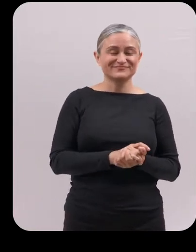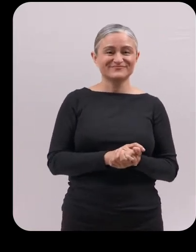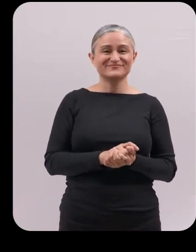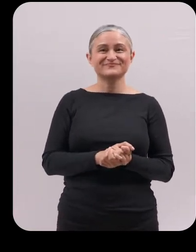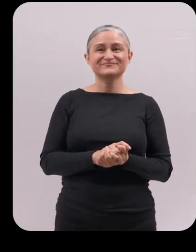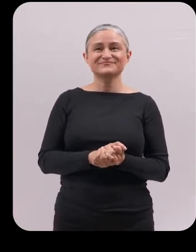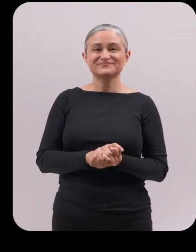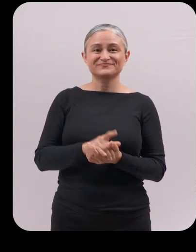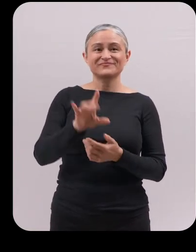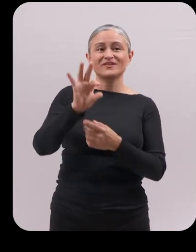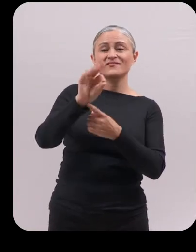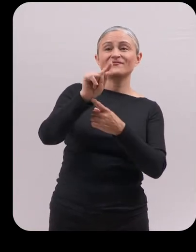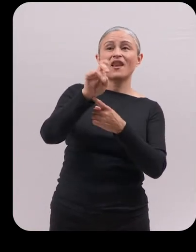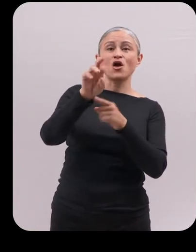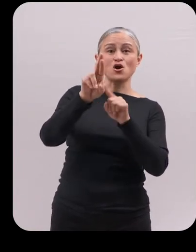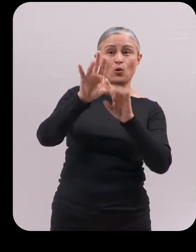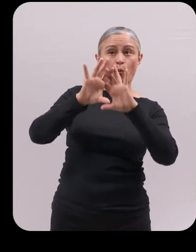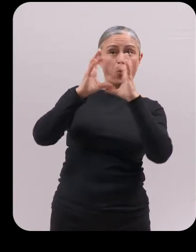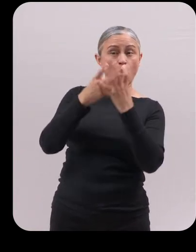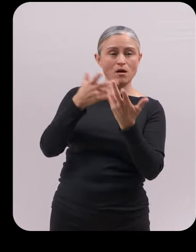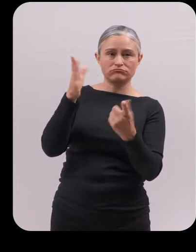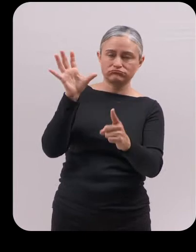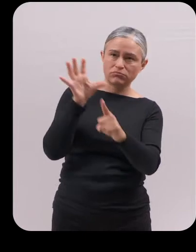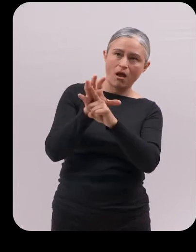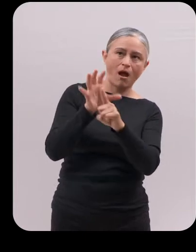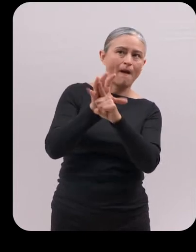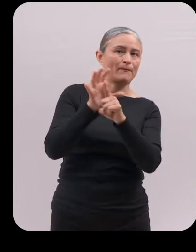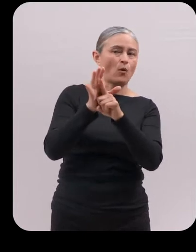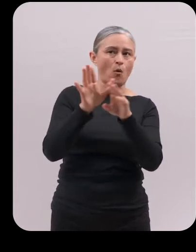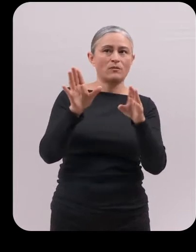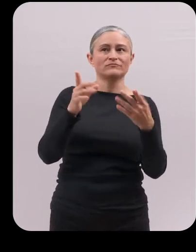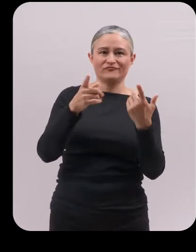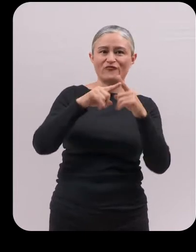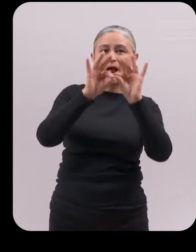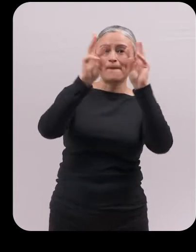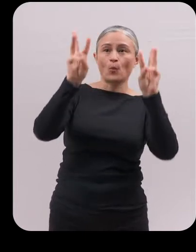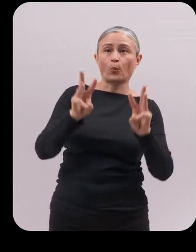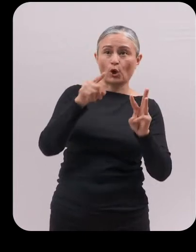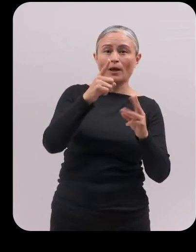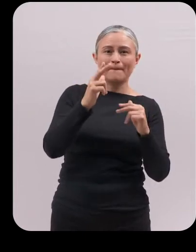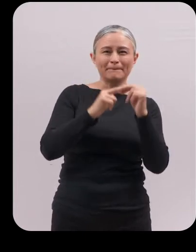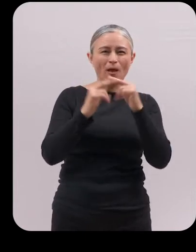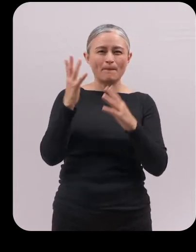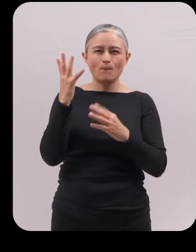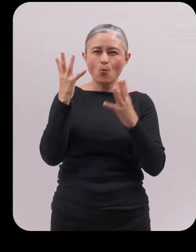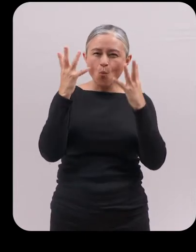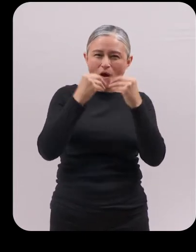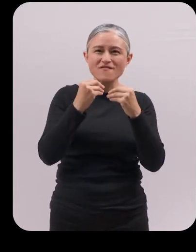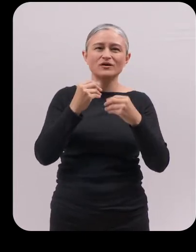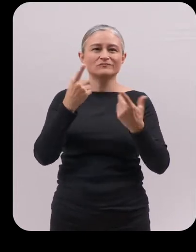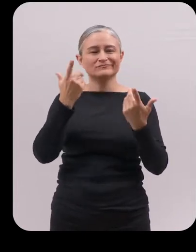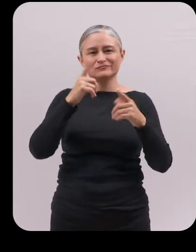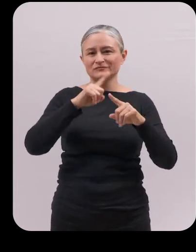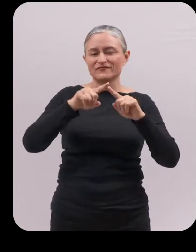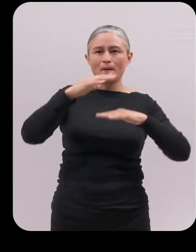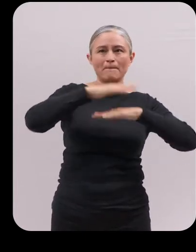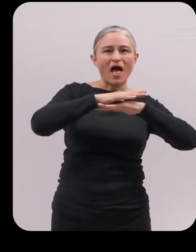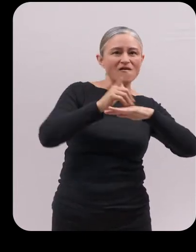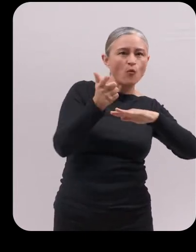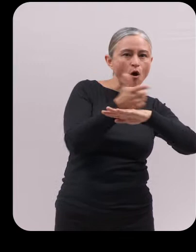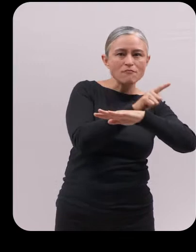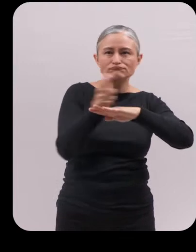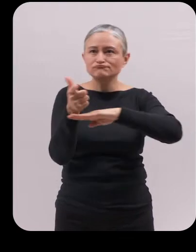Flutter is the world's most popular open source framework for building beautiful cross-platform apps and games.